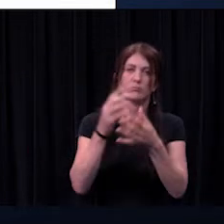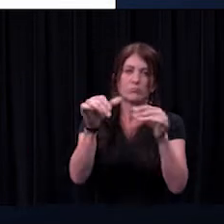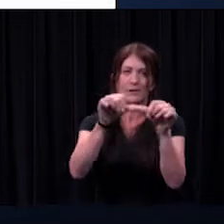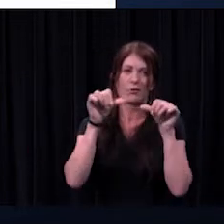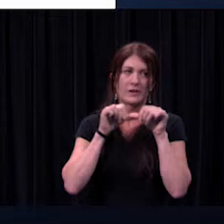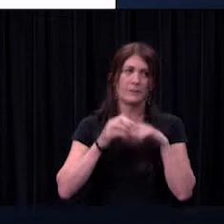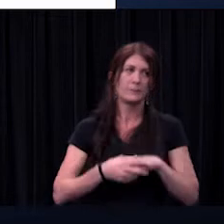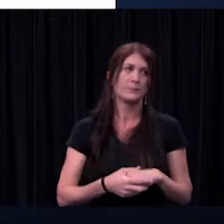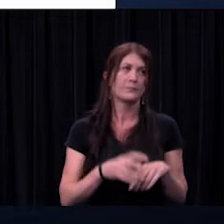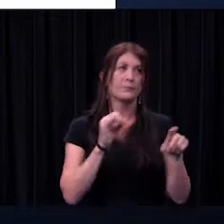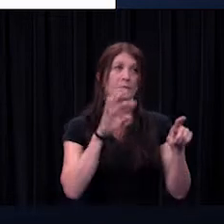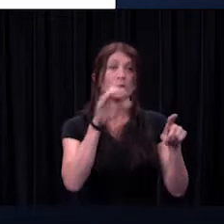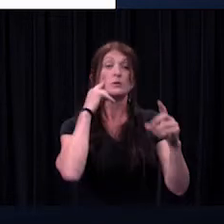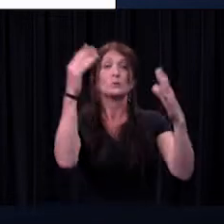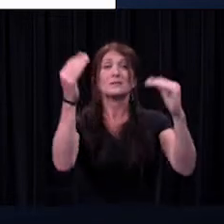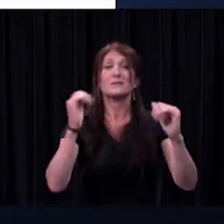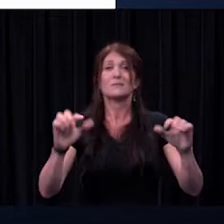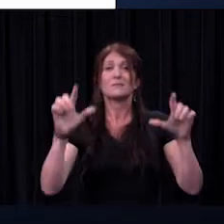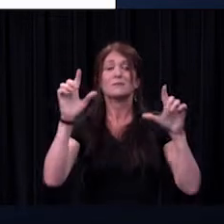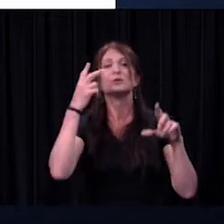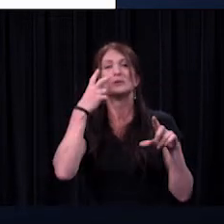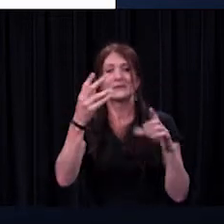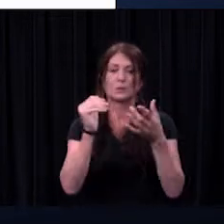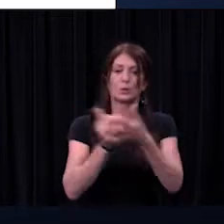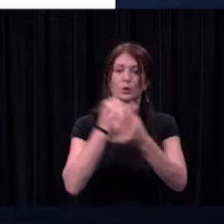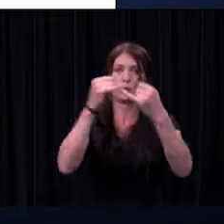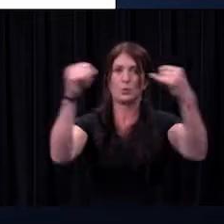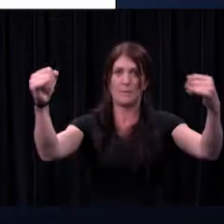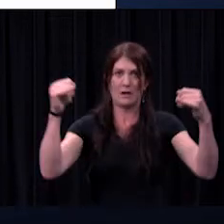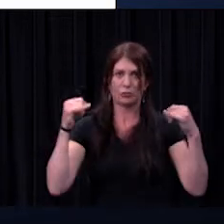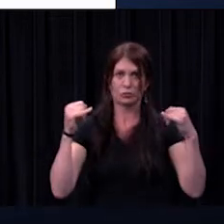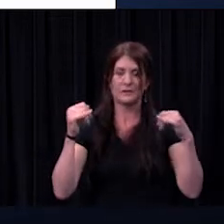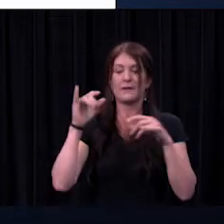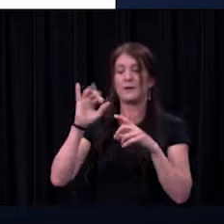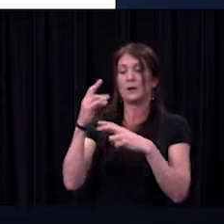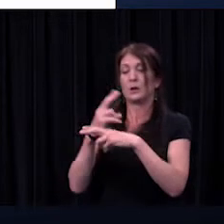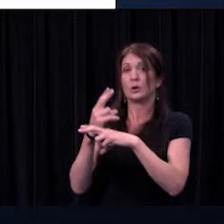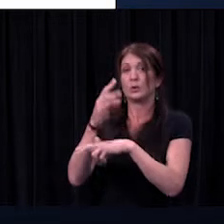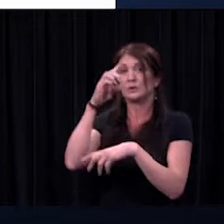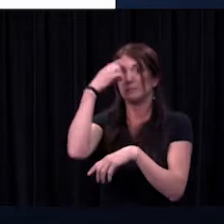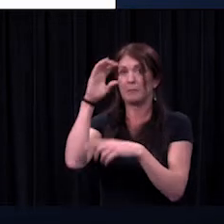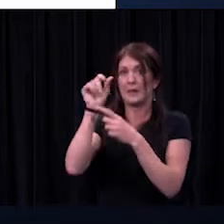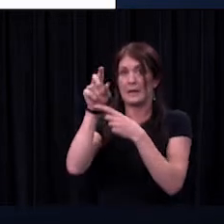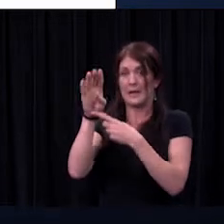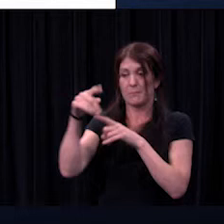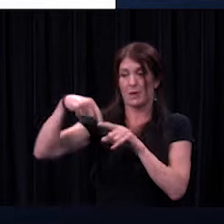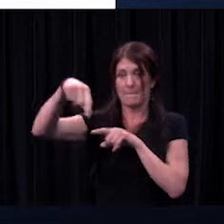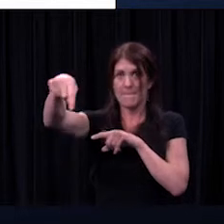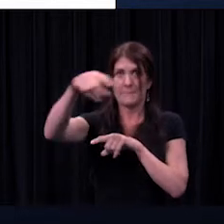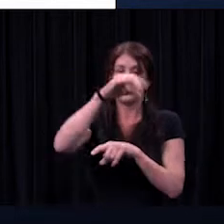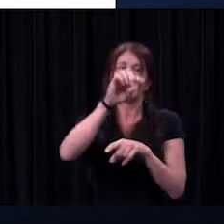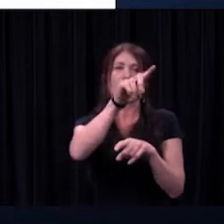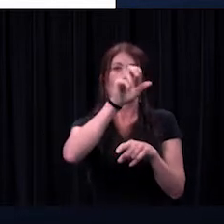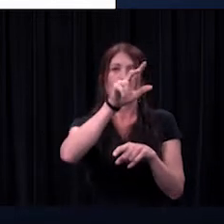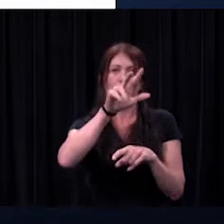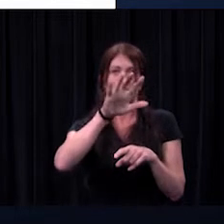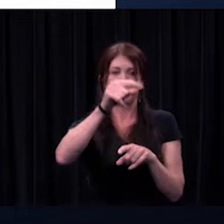Place boundary, which you'll see uses Black Bob and 135th